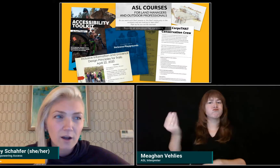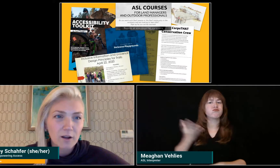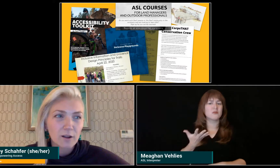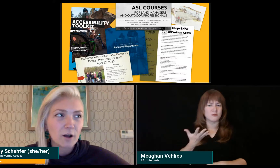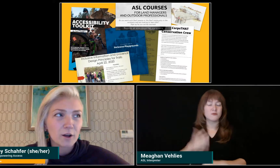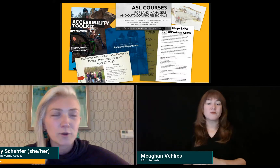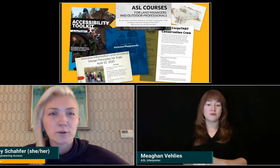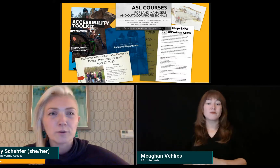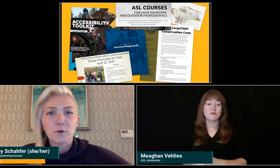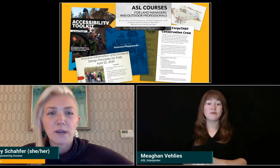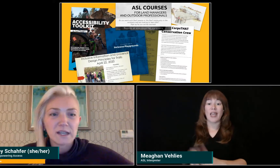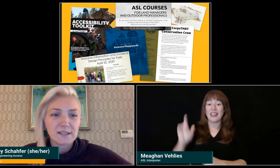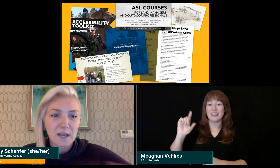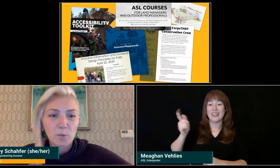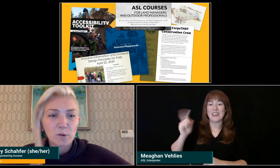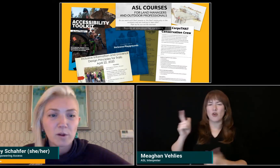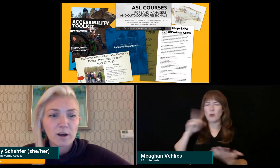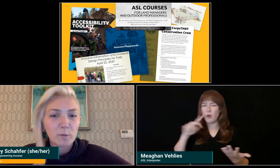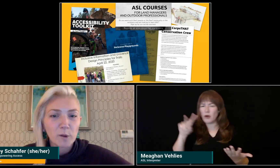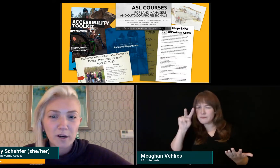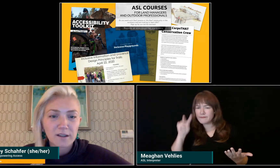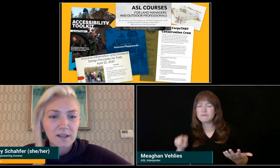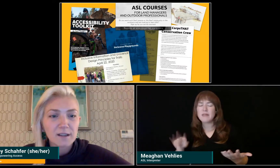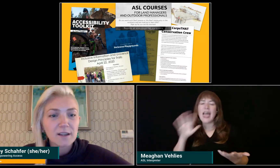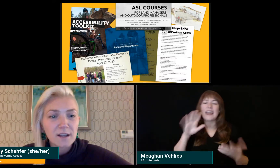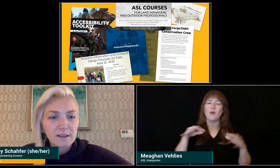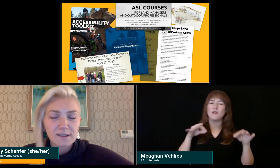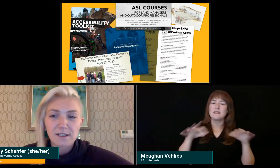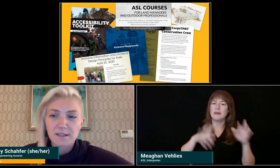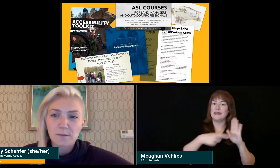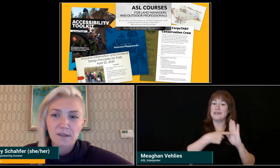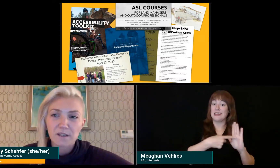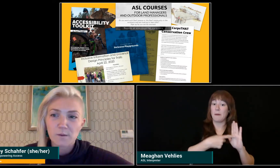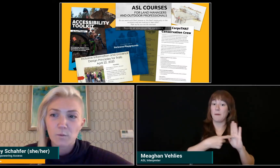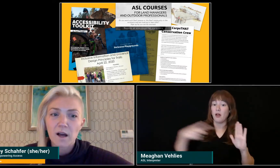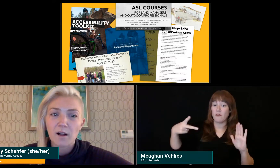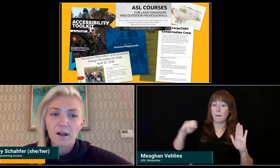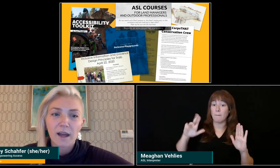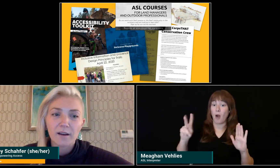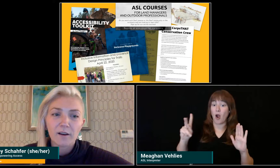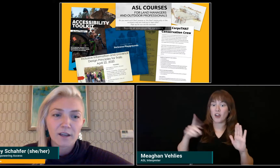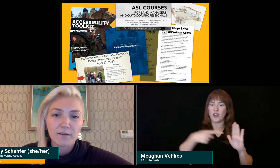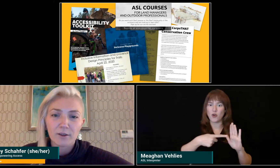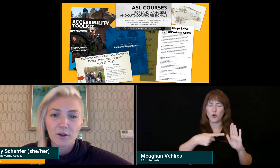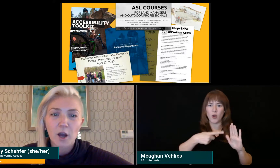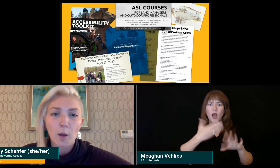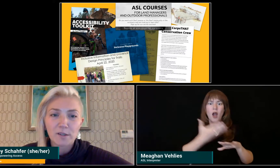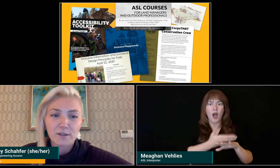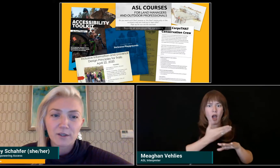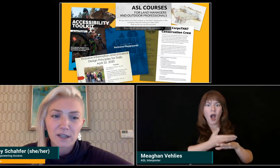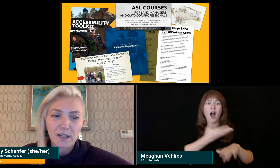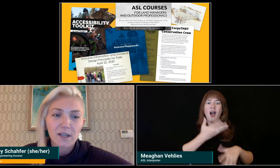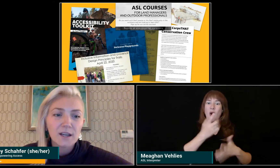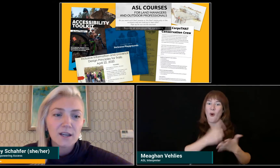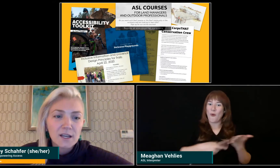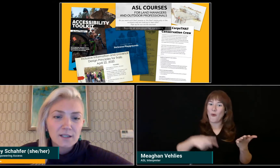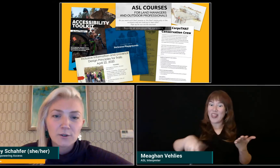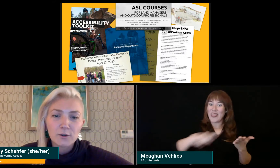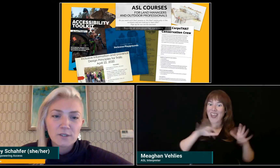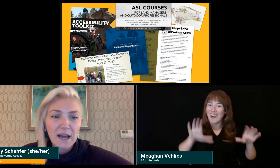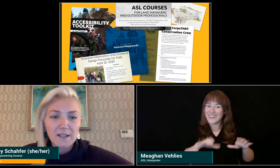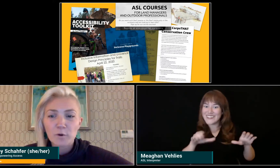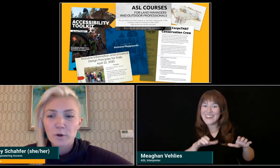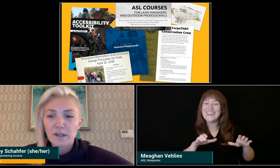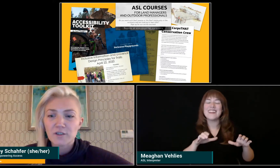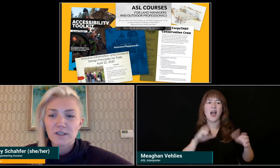on, I'll go through an example of a park that has done some things well, and I'll give y'all the opportunity